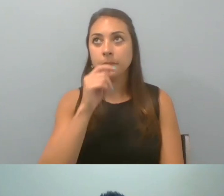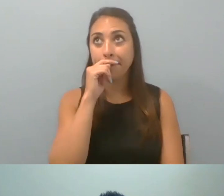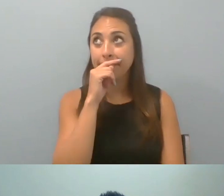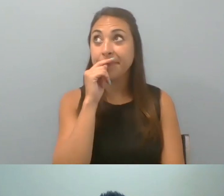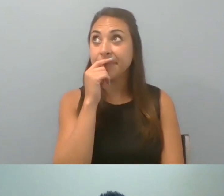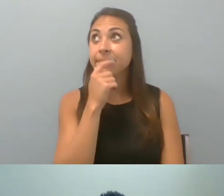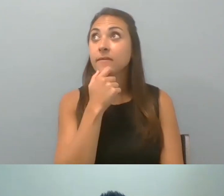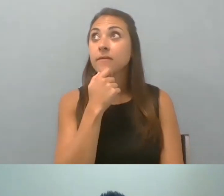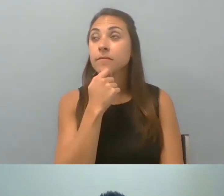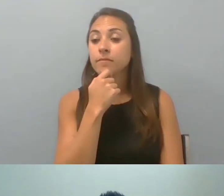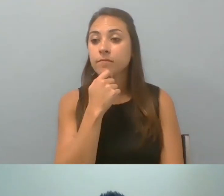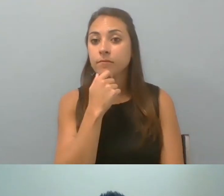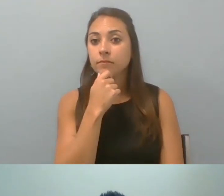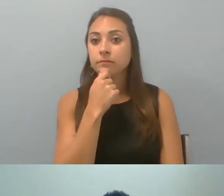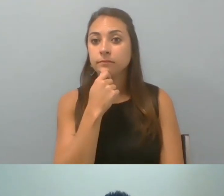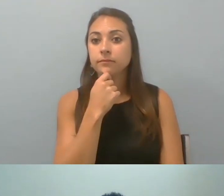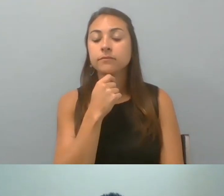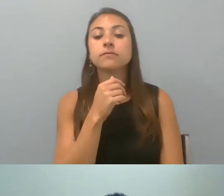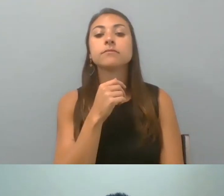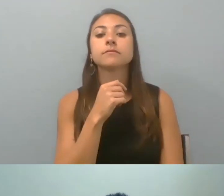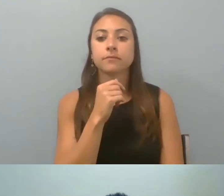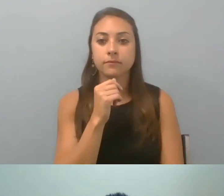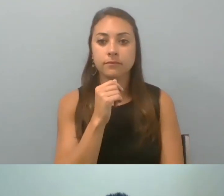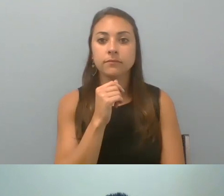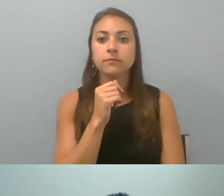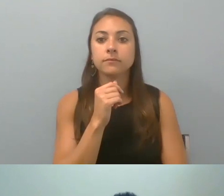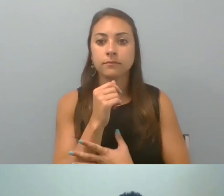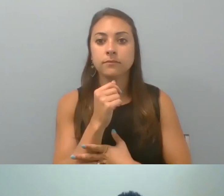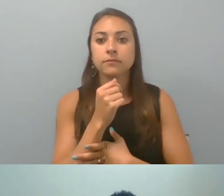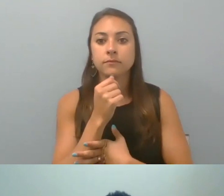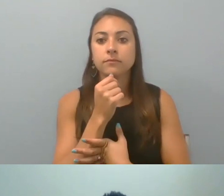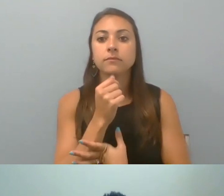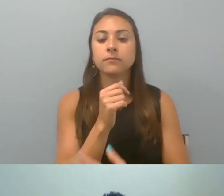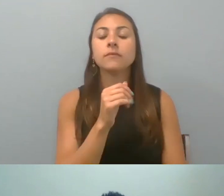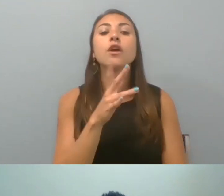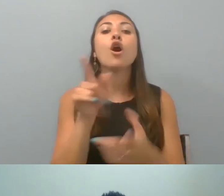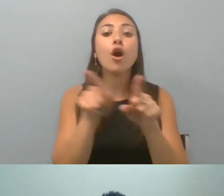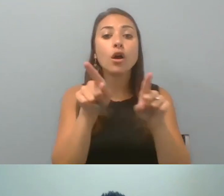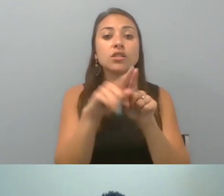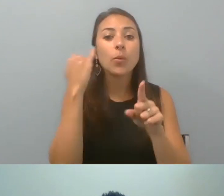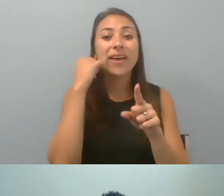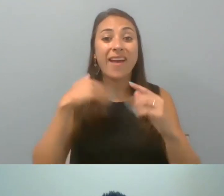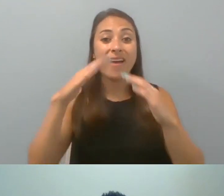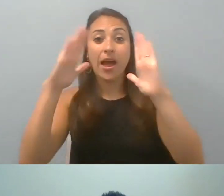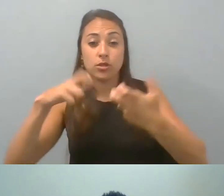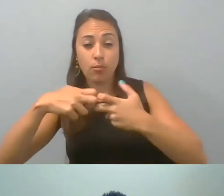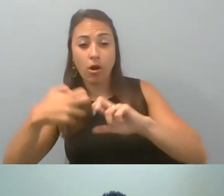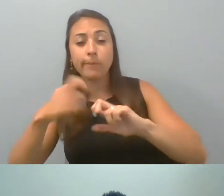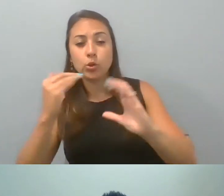happening as well. Then you should also reach out to the office that is known as SAS, Student Accommodation Services. I